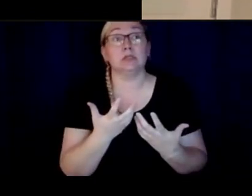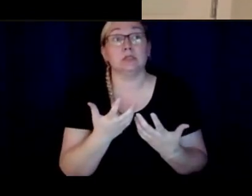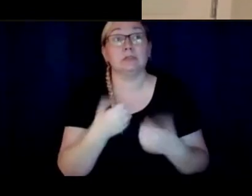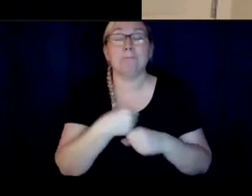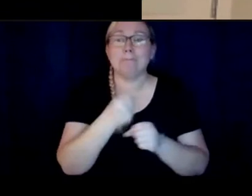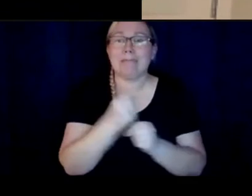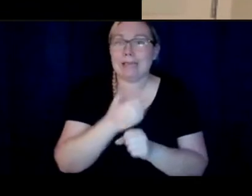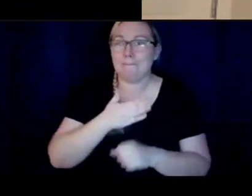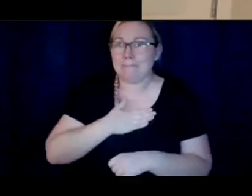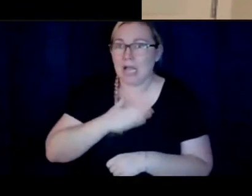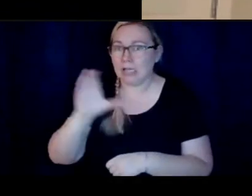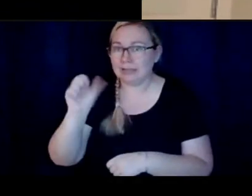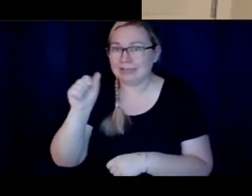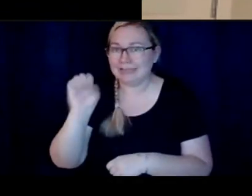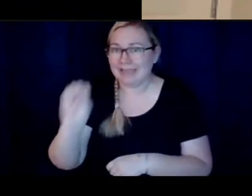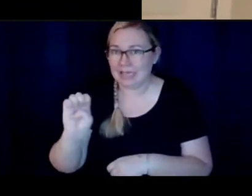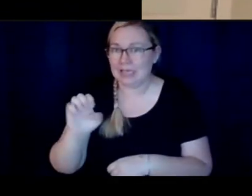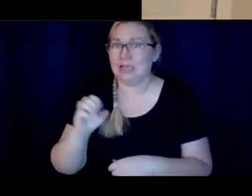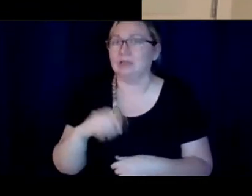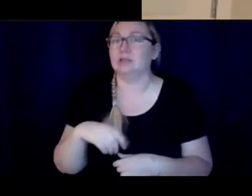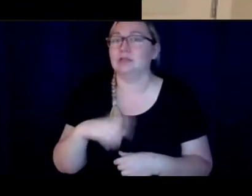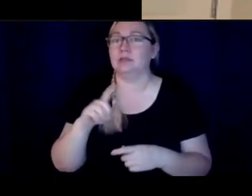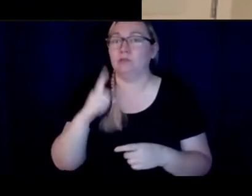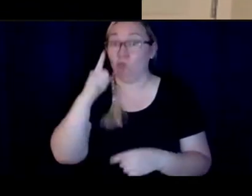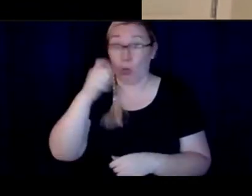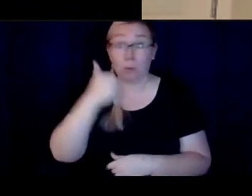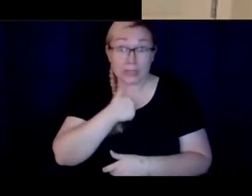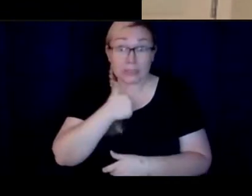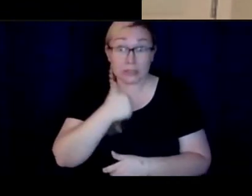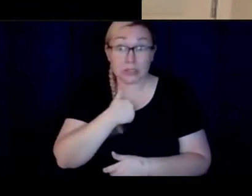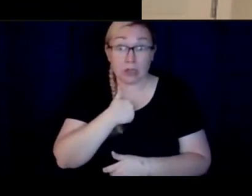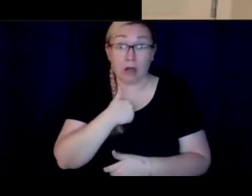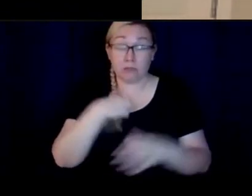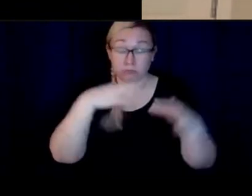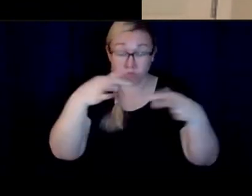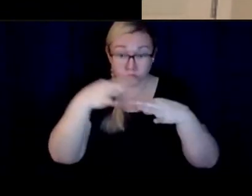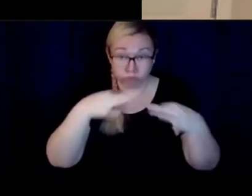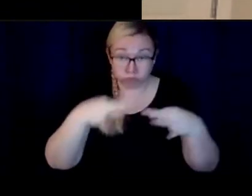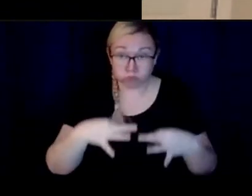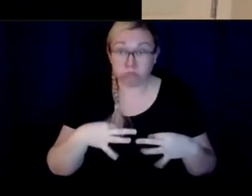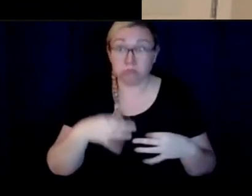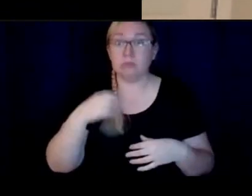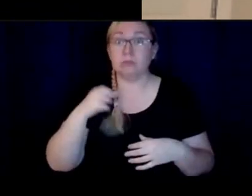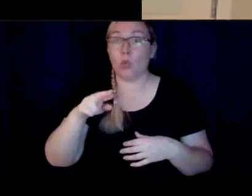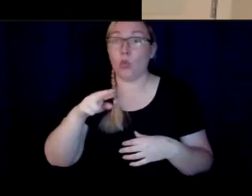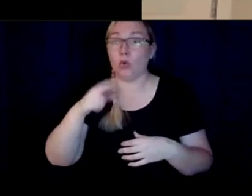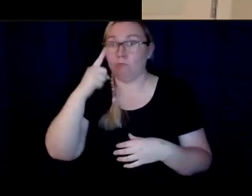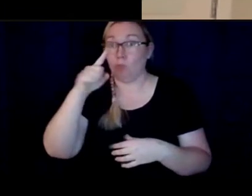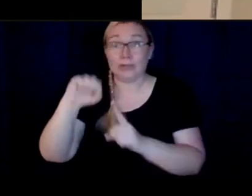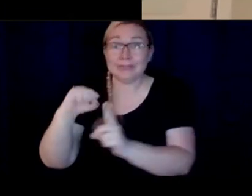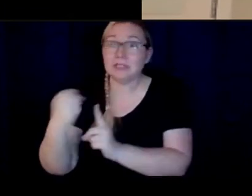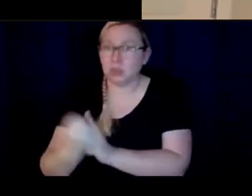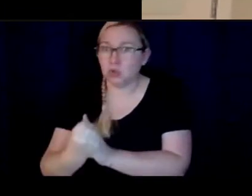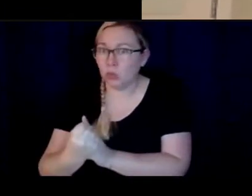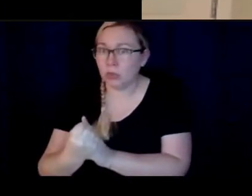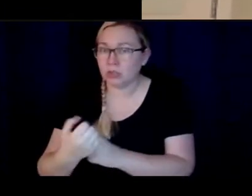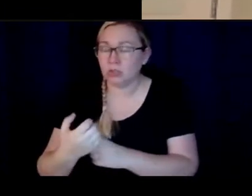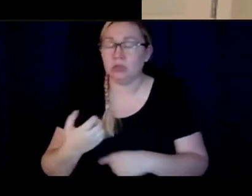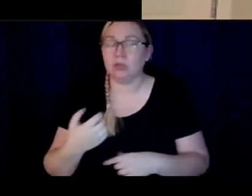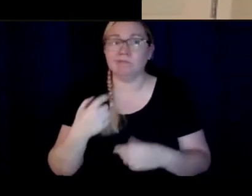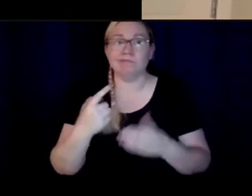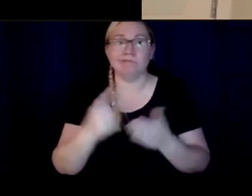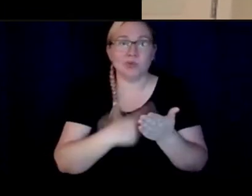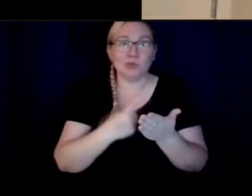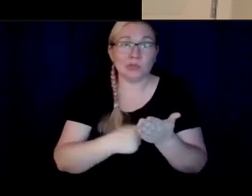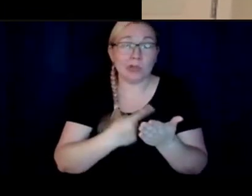case, right? Yeah, make a case for myself or for the situation. So sometimes